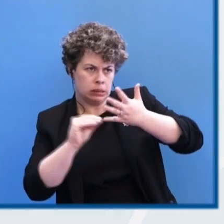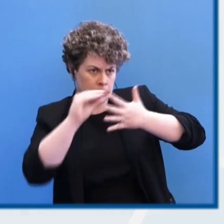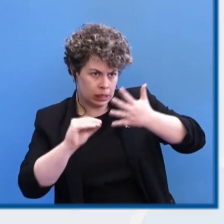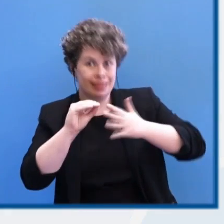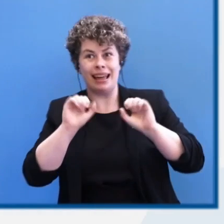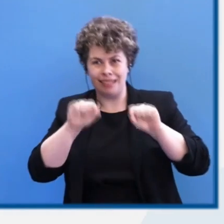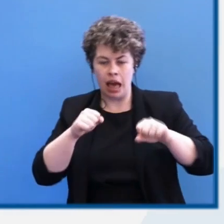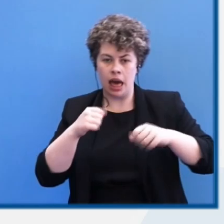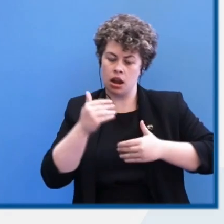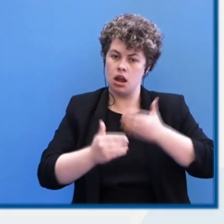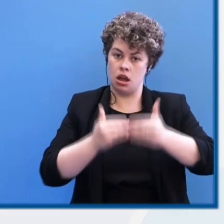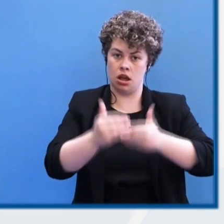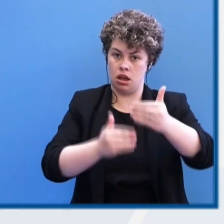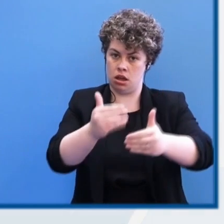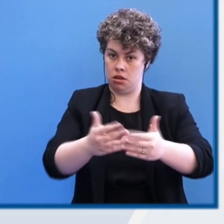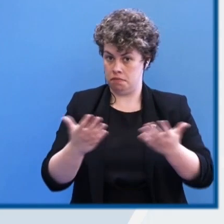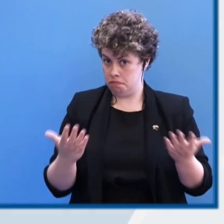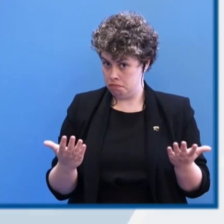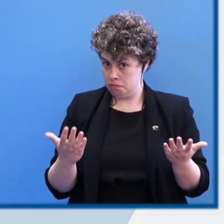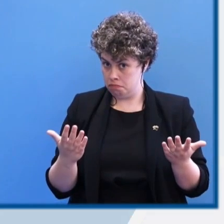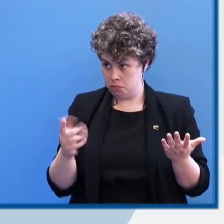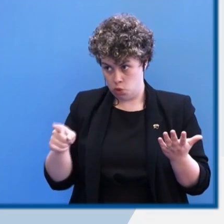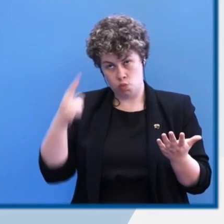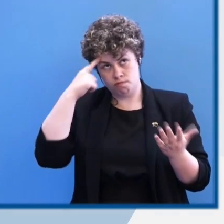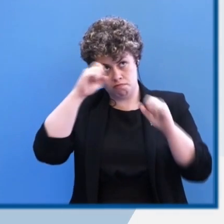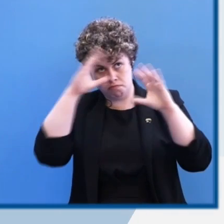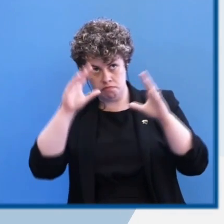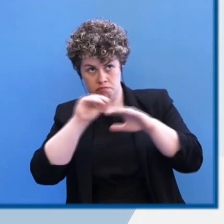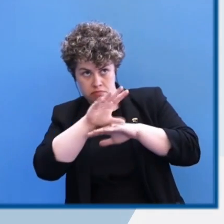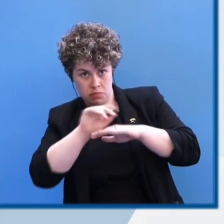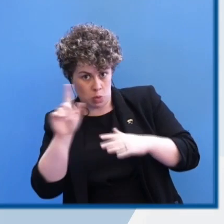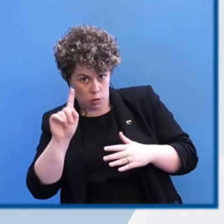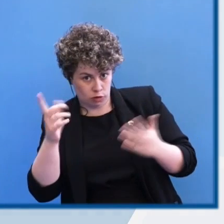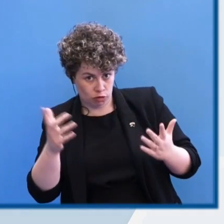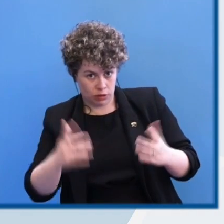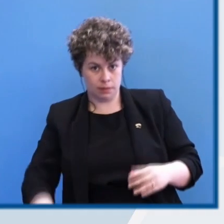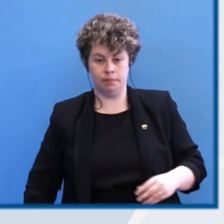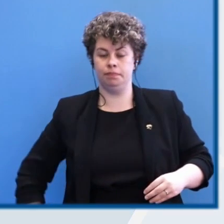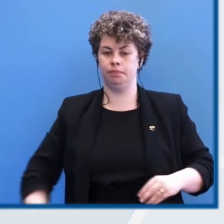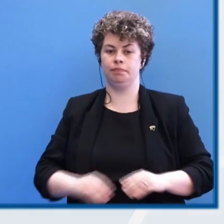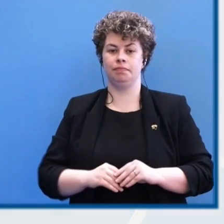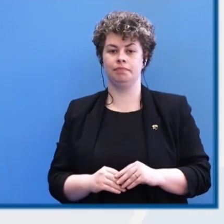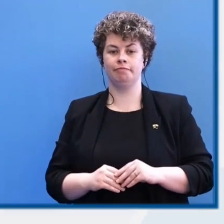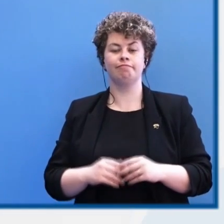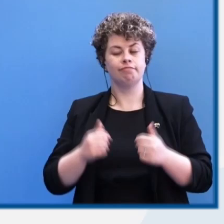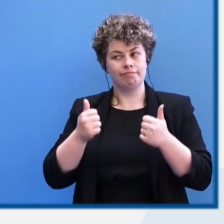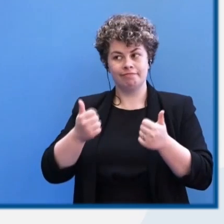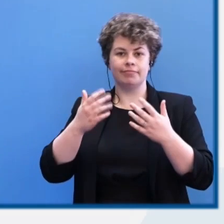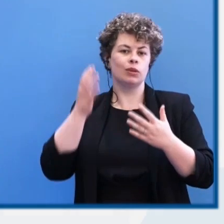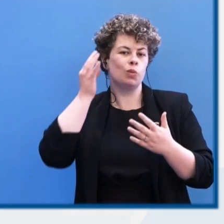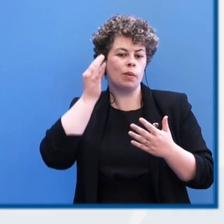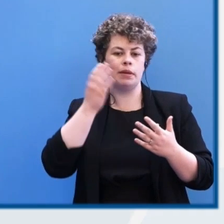move towards managing multiple hazards? Okay, I'm working in Ministry of Irrigation and